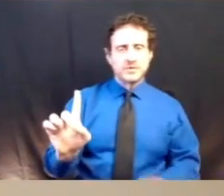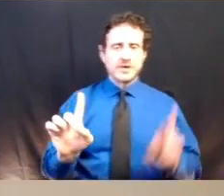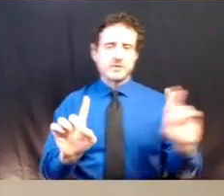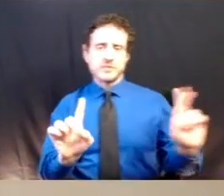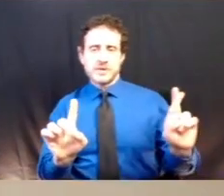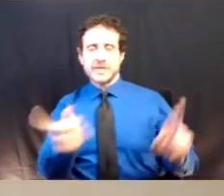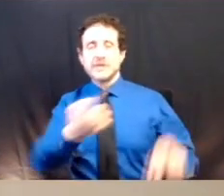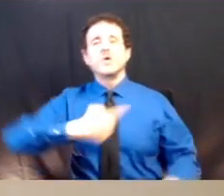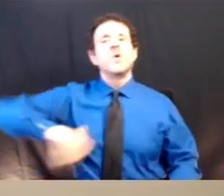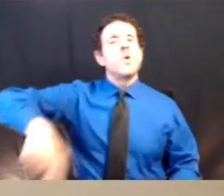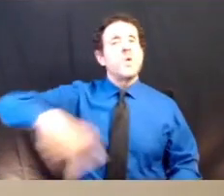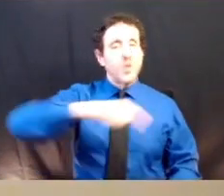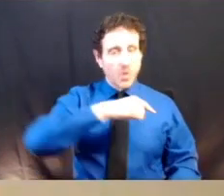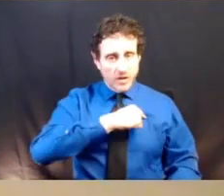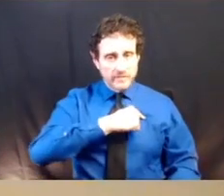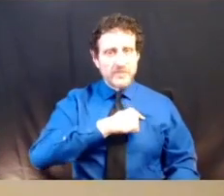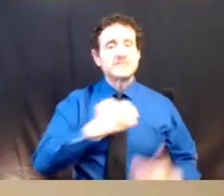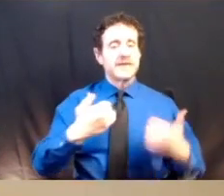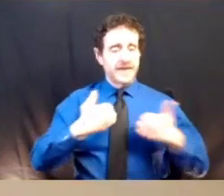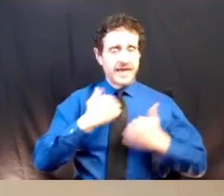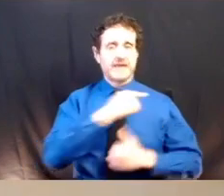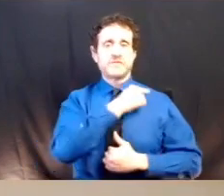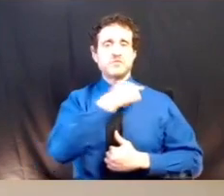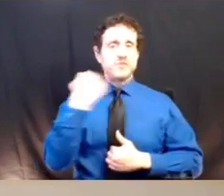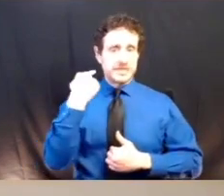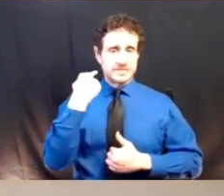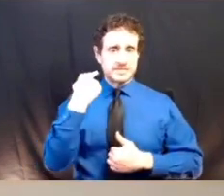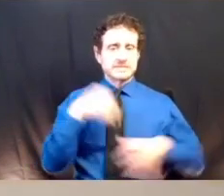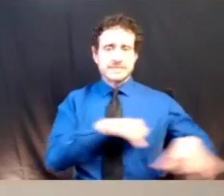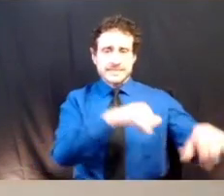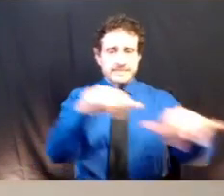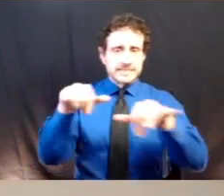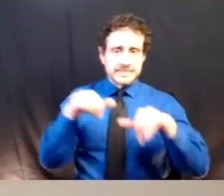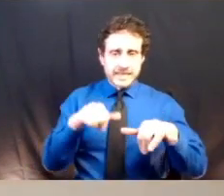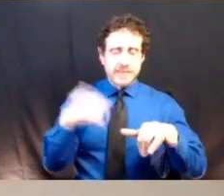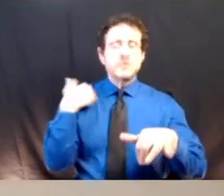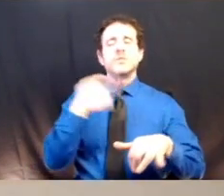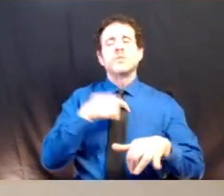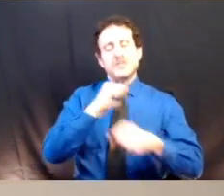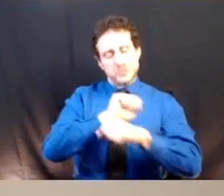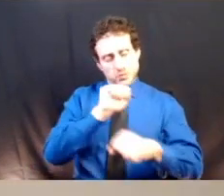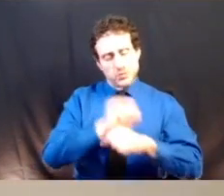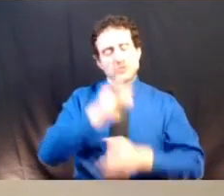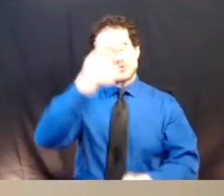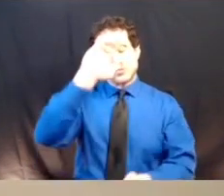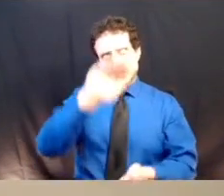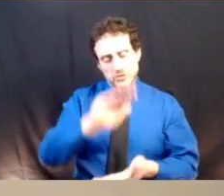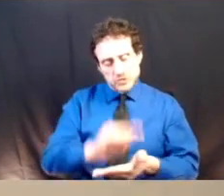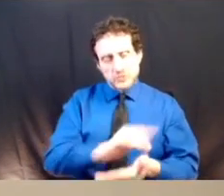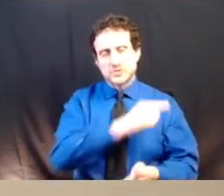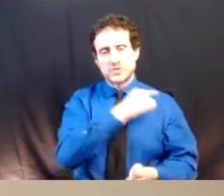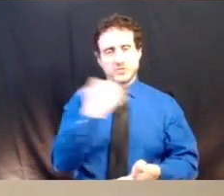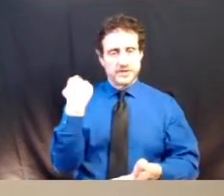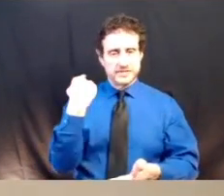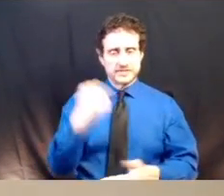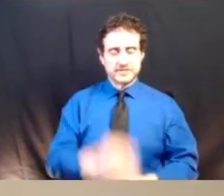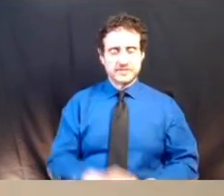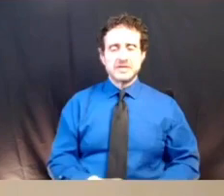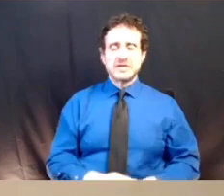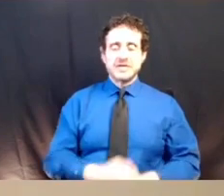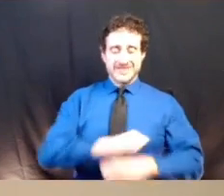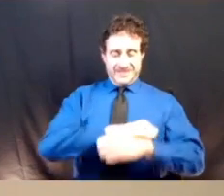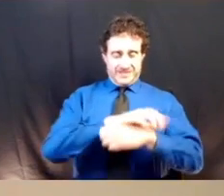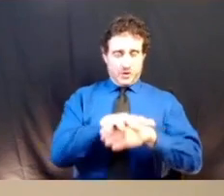ourselves to minimize the ravages of this virus. Let's not let this virus succeed